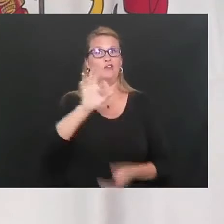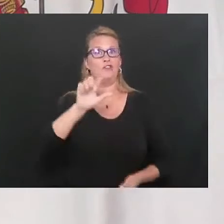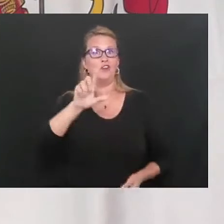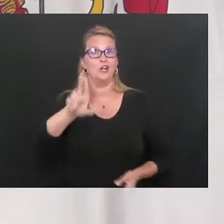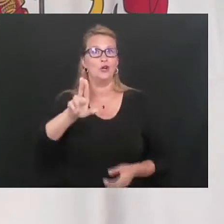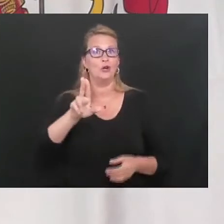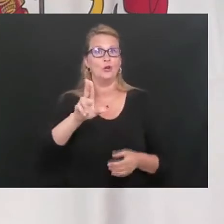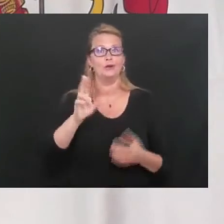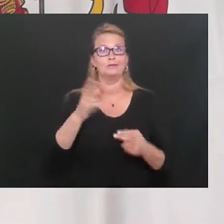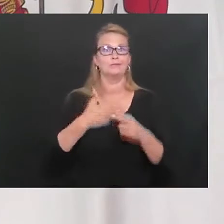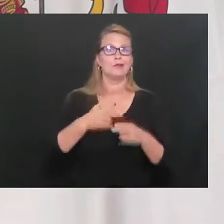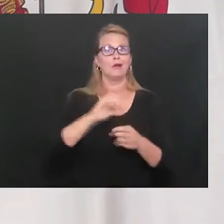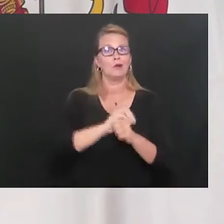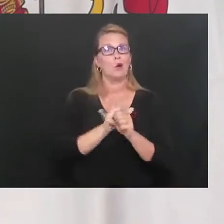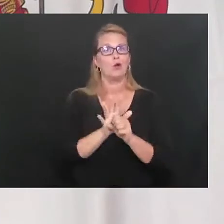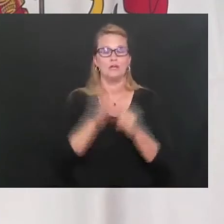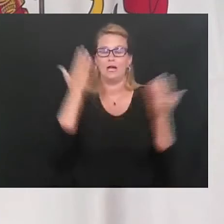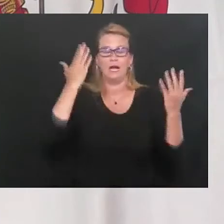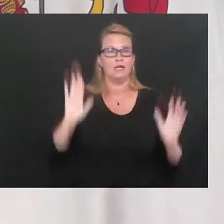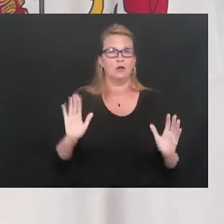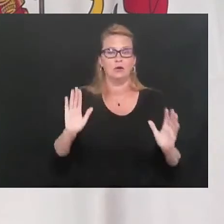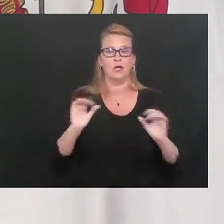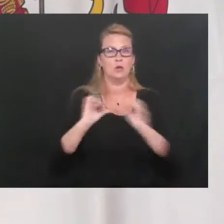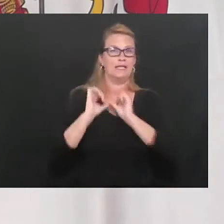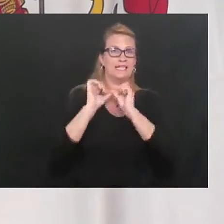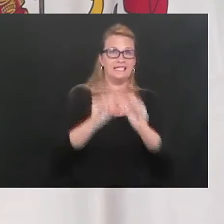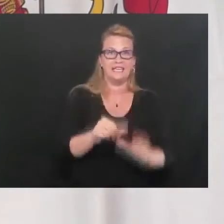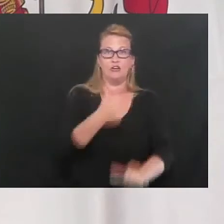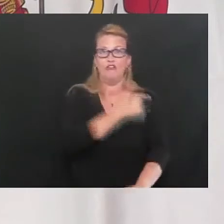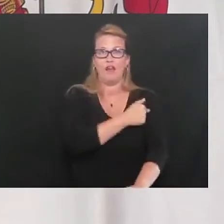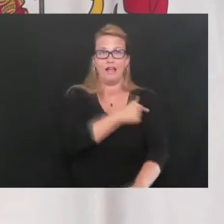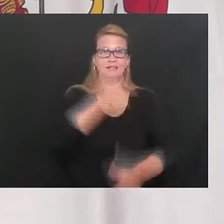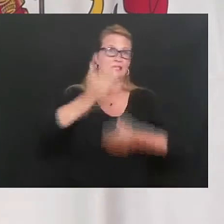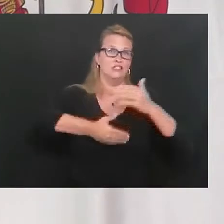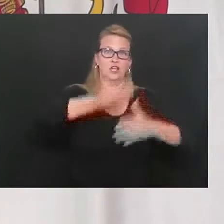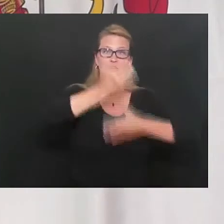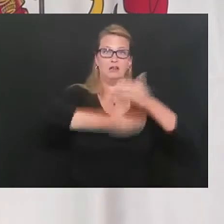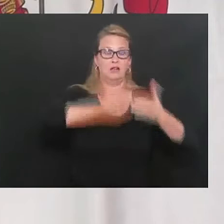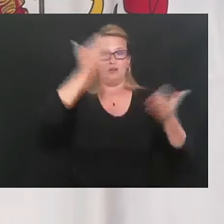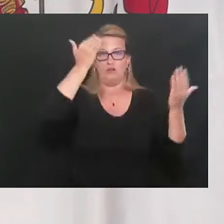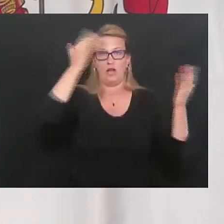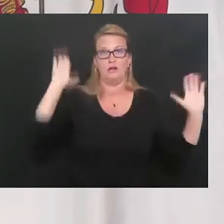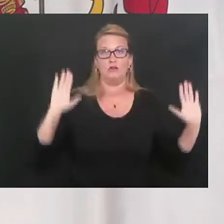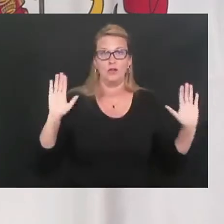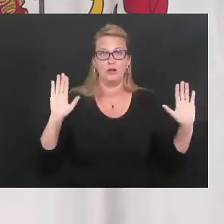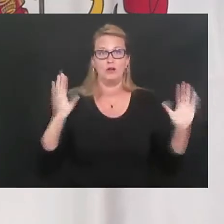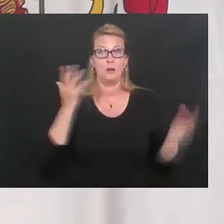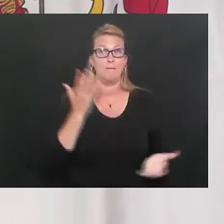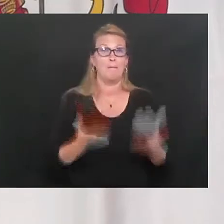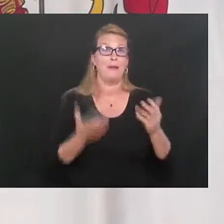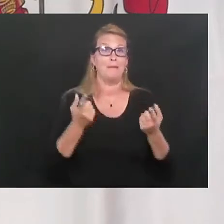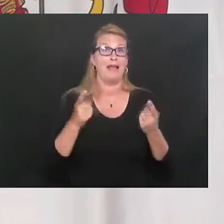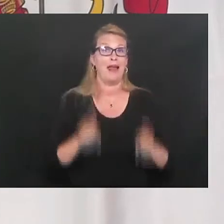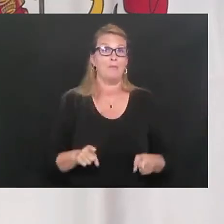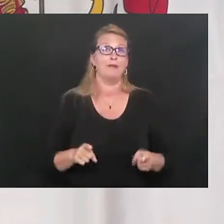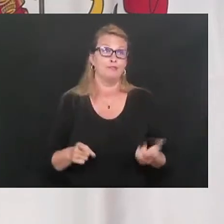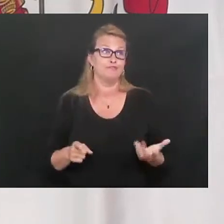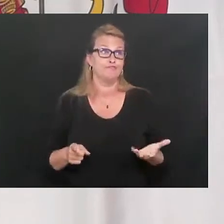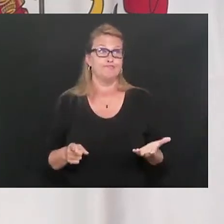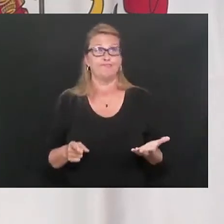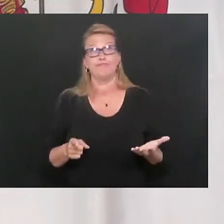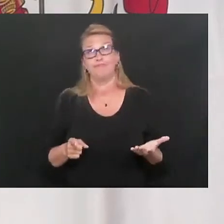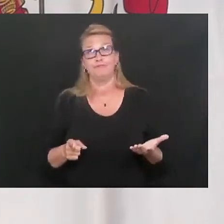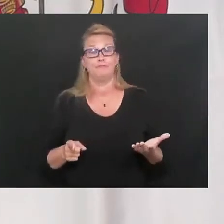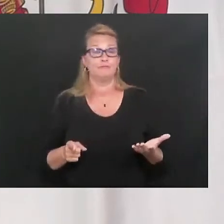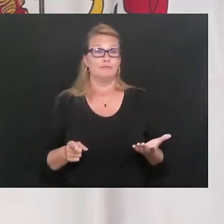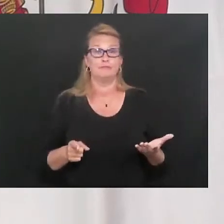continue vaccinating, you know, for who knows how long. And it may go on for, it